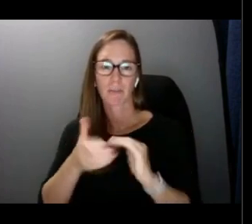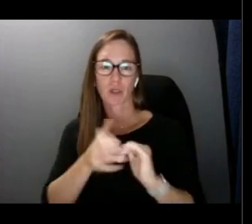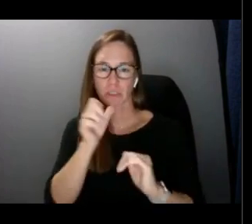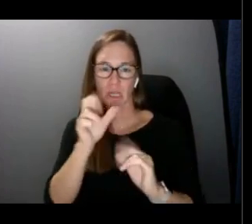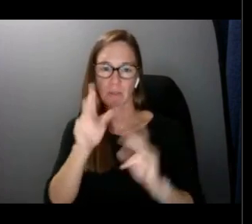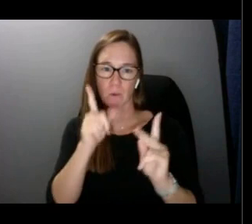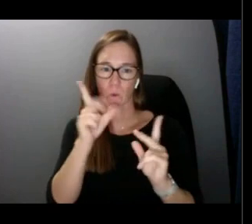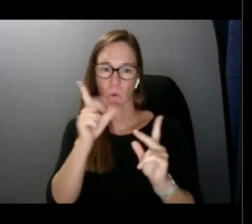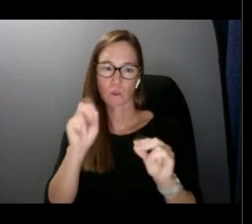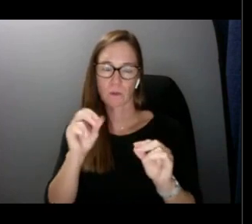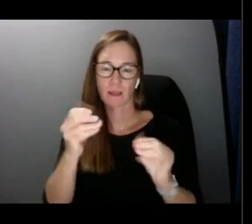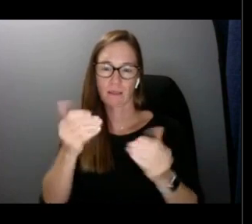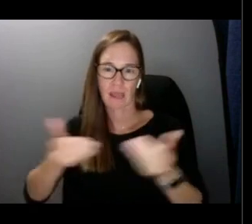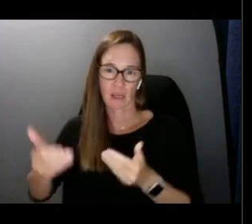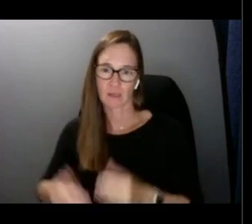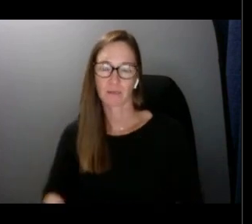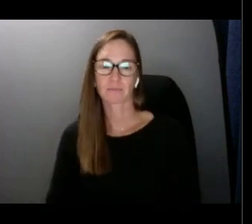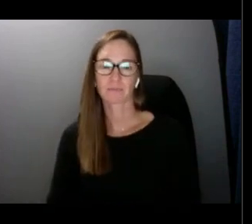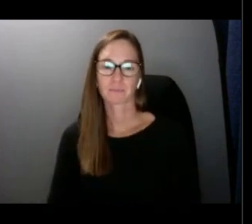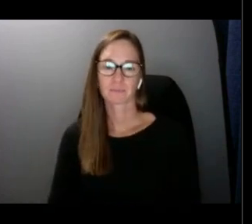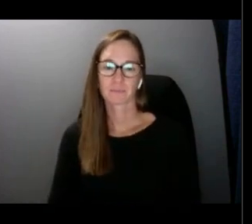the hiring.